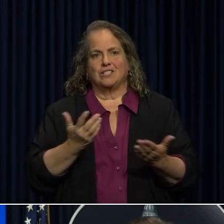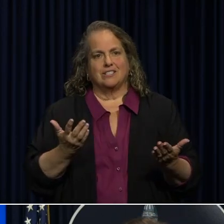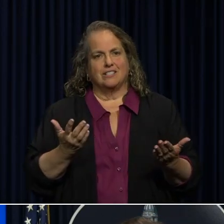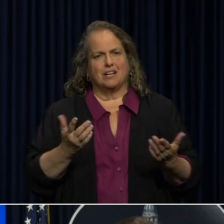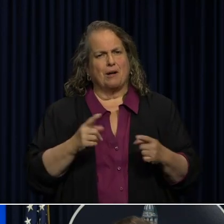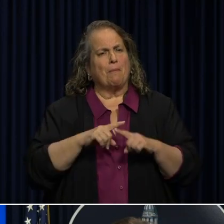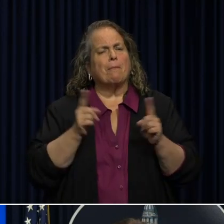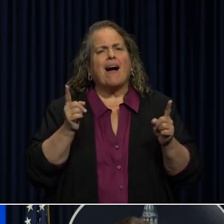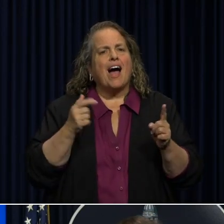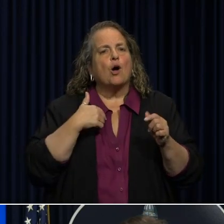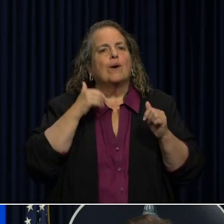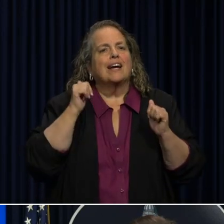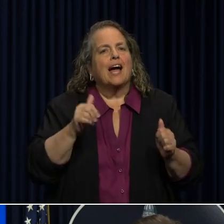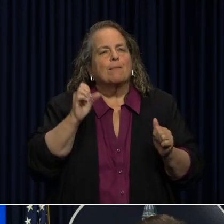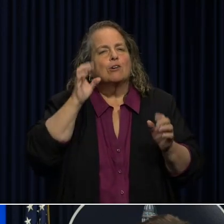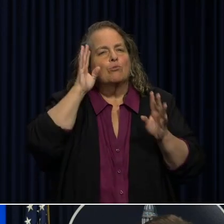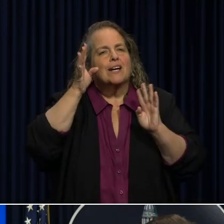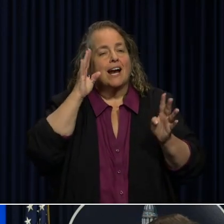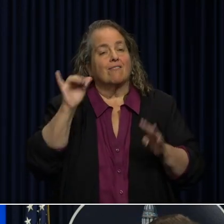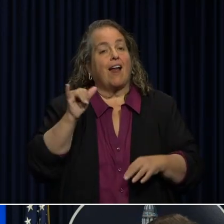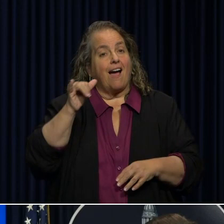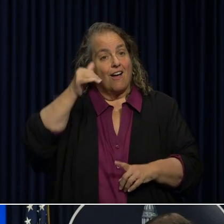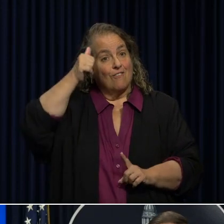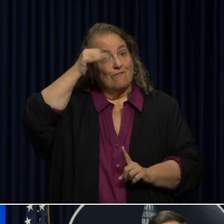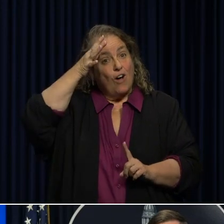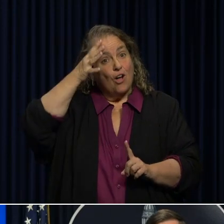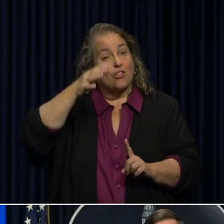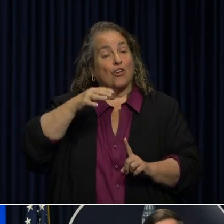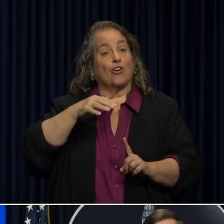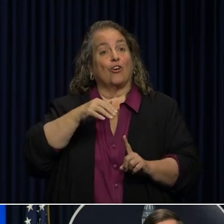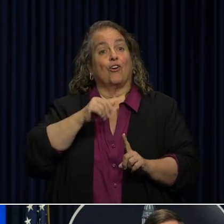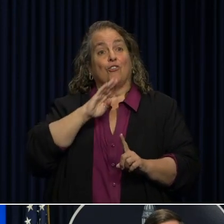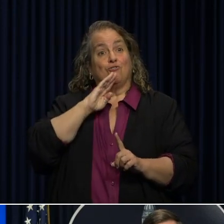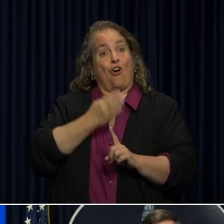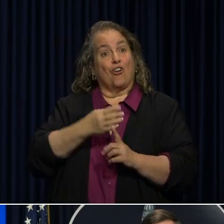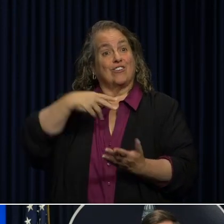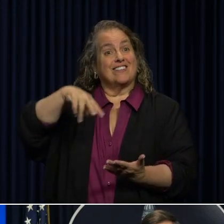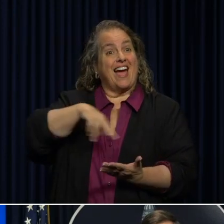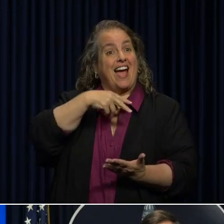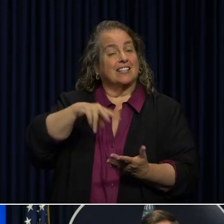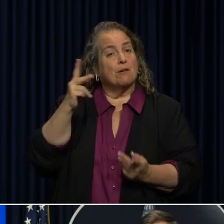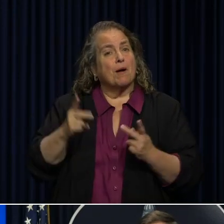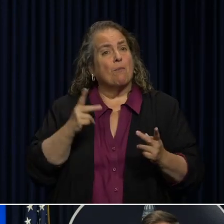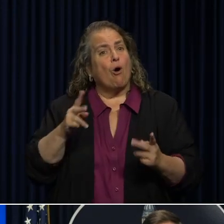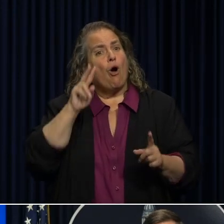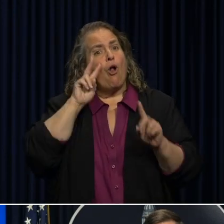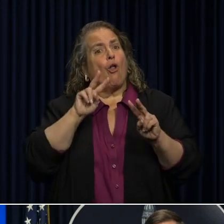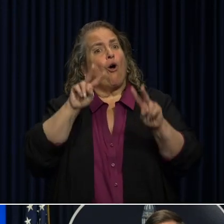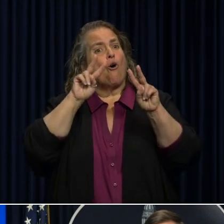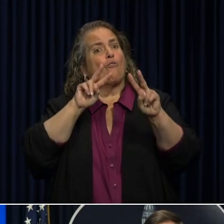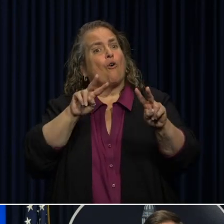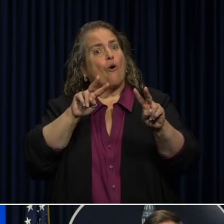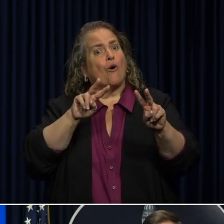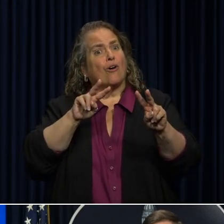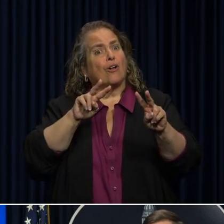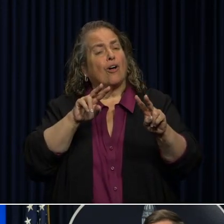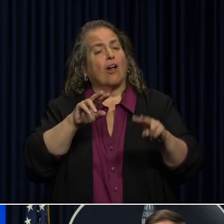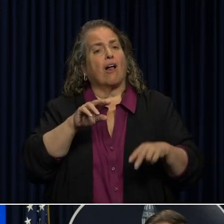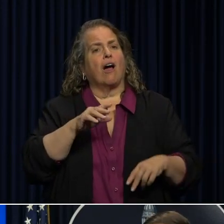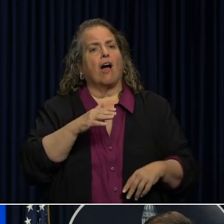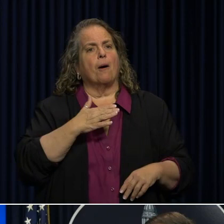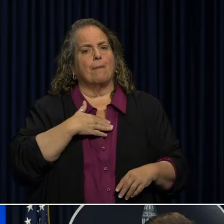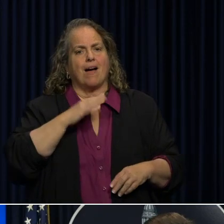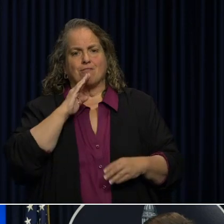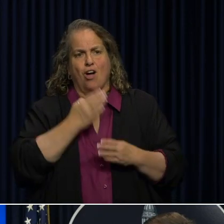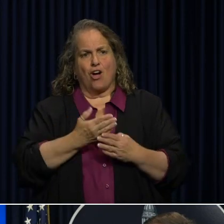we have things like the father-daughter dances that people were looking forward to. My daughter had a recital. So many